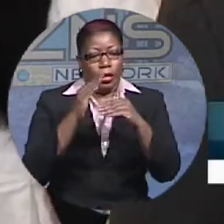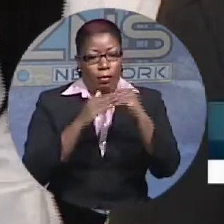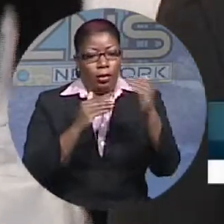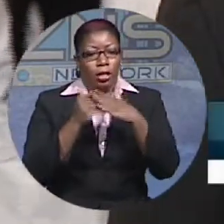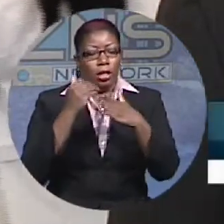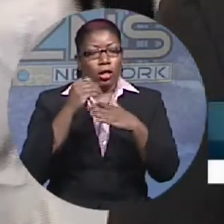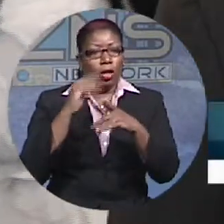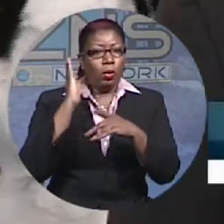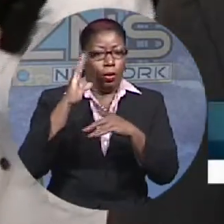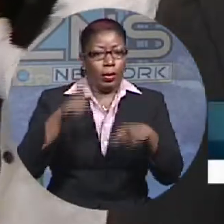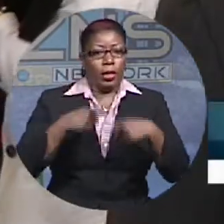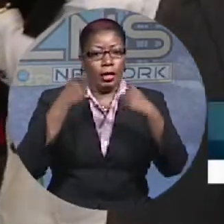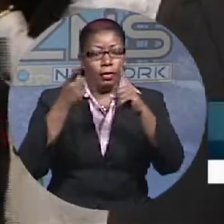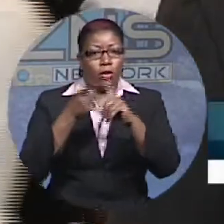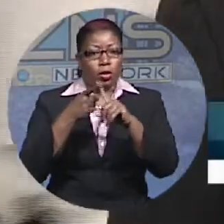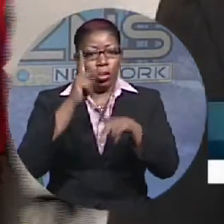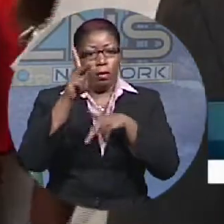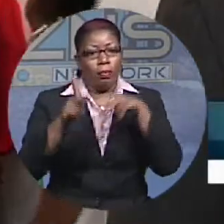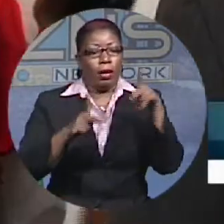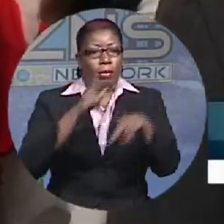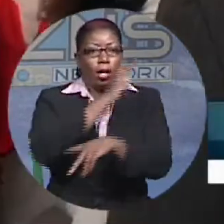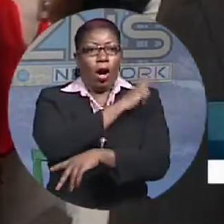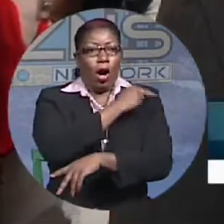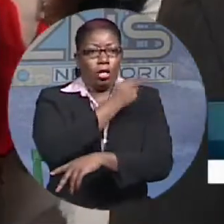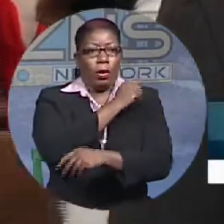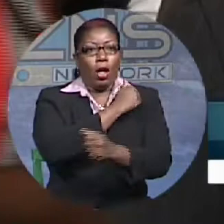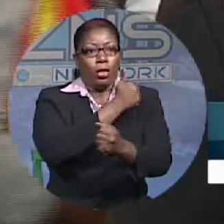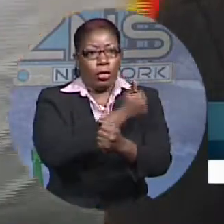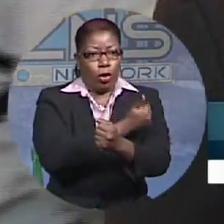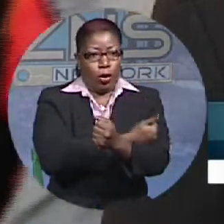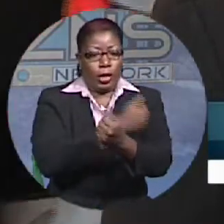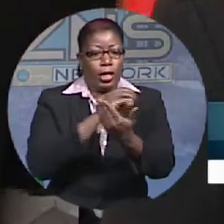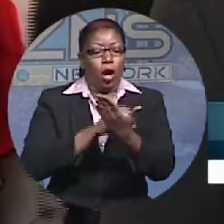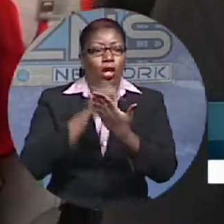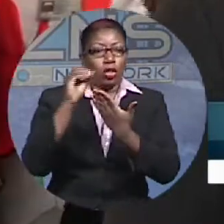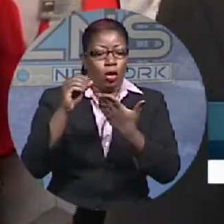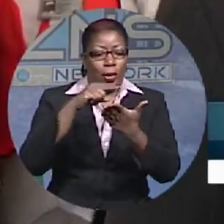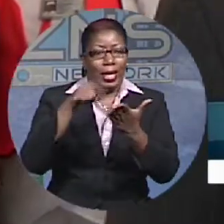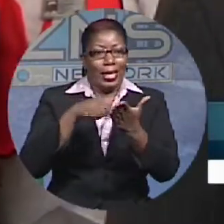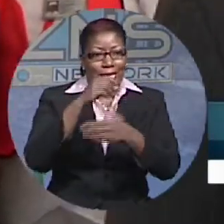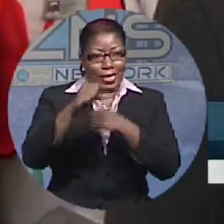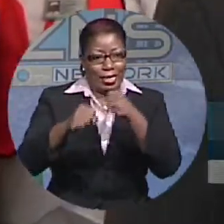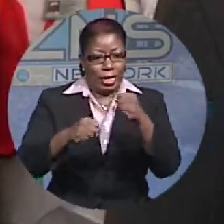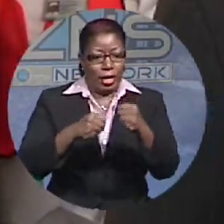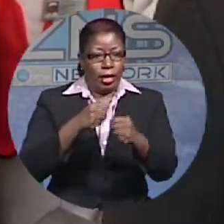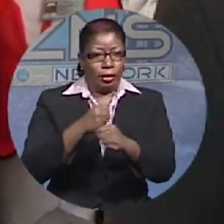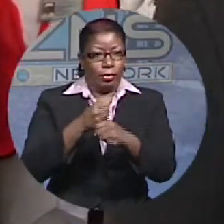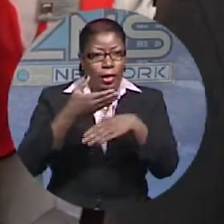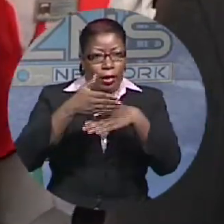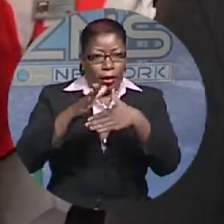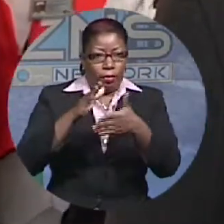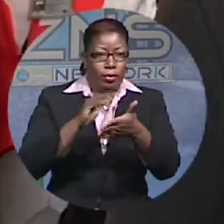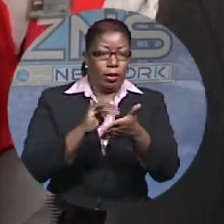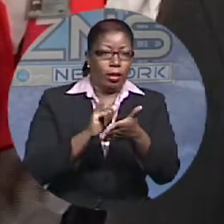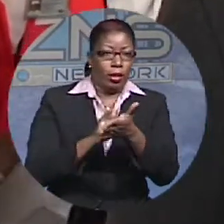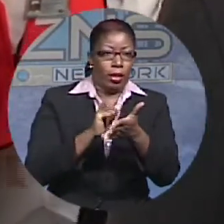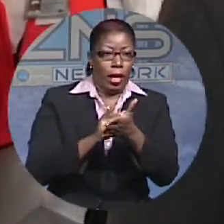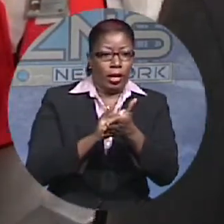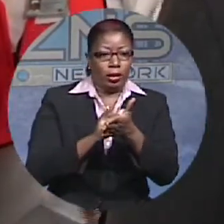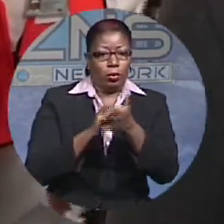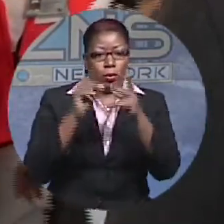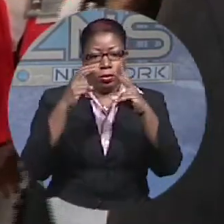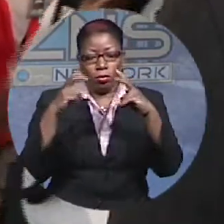Public Hospitals Authority in October of this year. Following that process, we will do our own